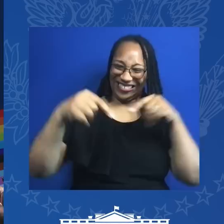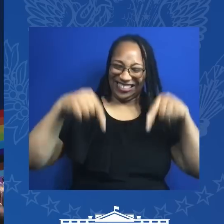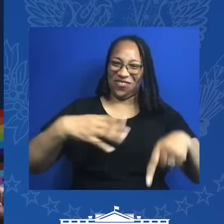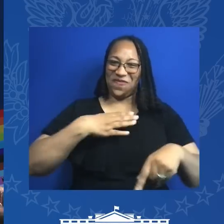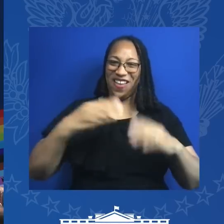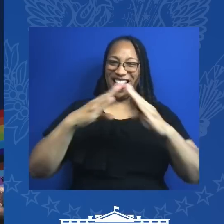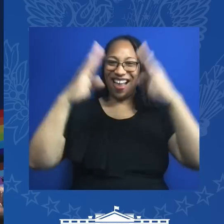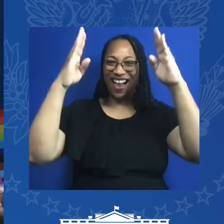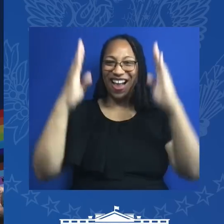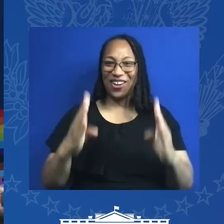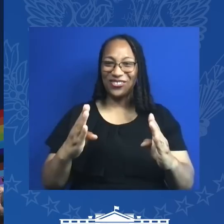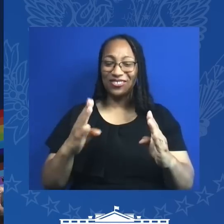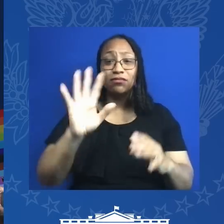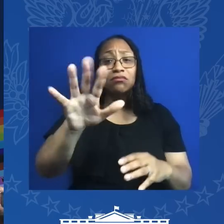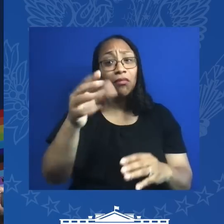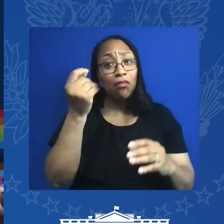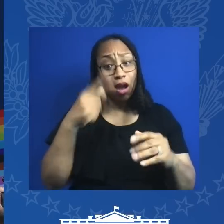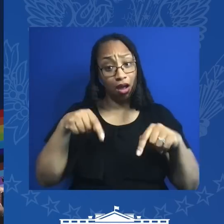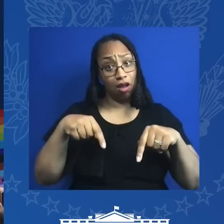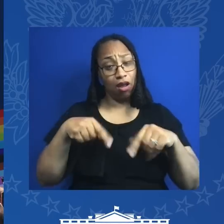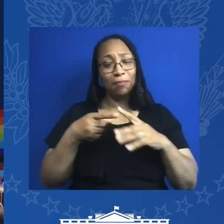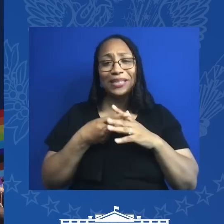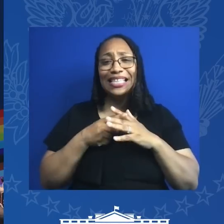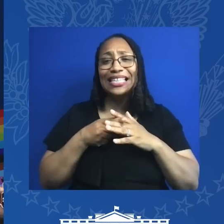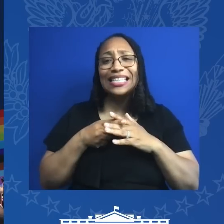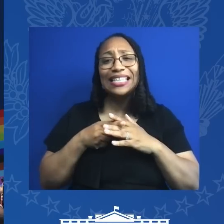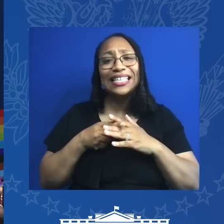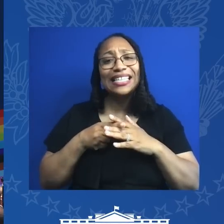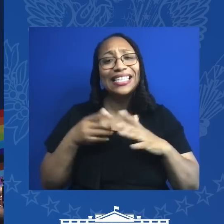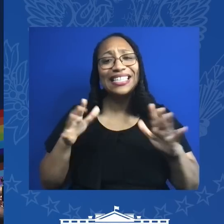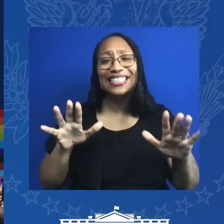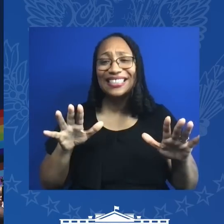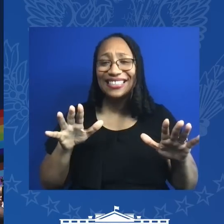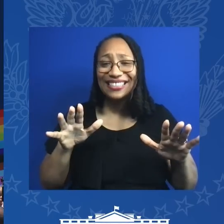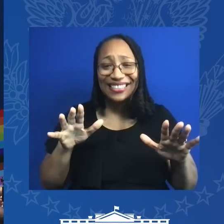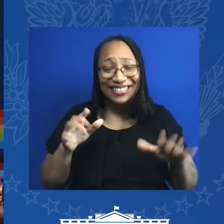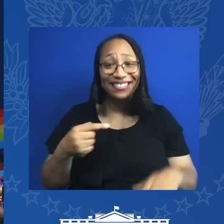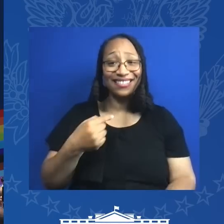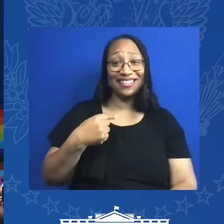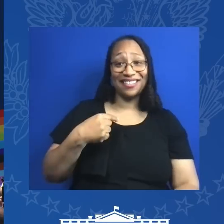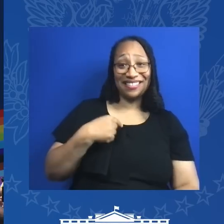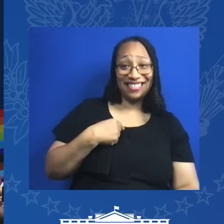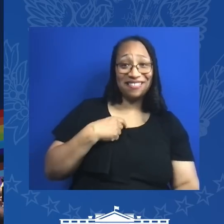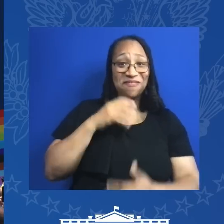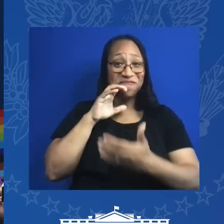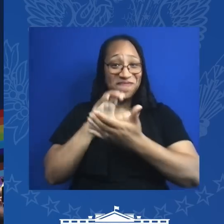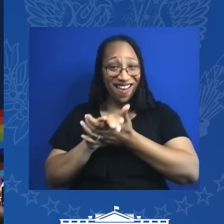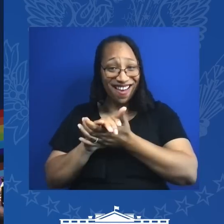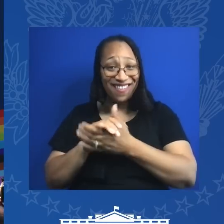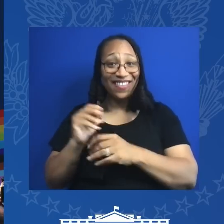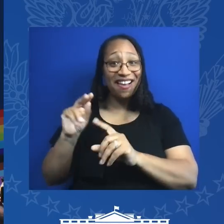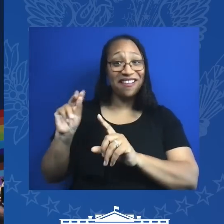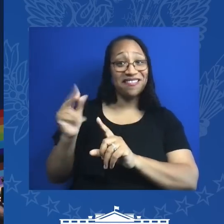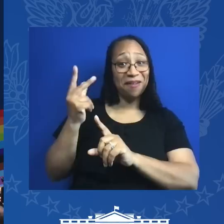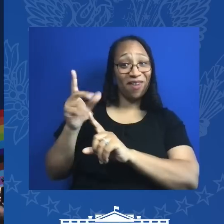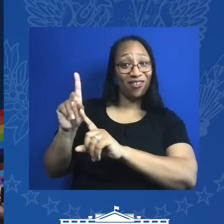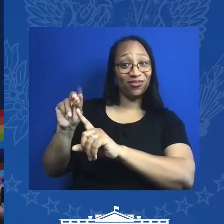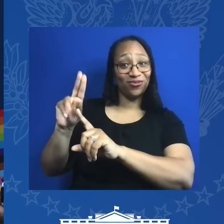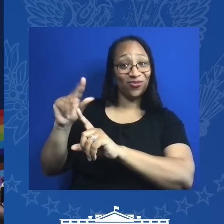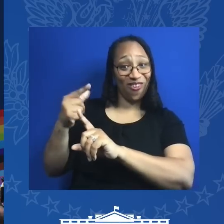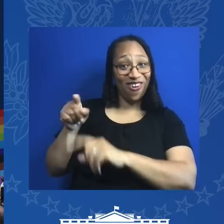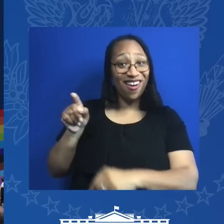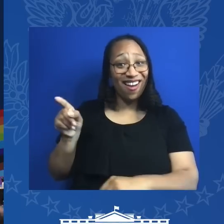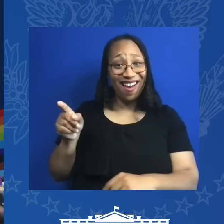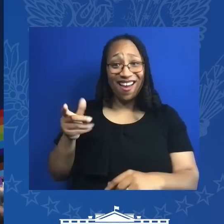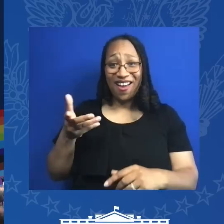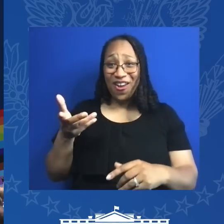Jill and I, Kamala and Doug, the entire administration, doing everything we can to advance equality for the LGBTQ community